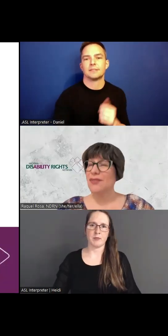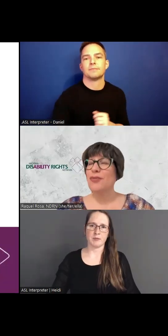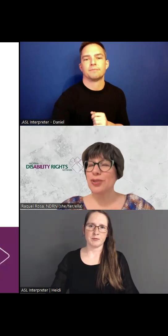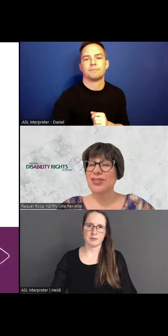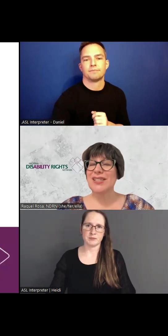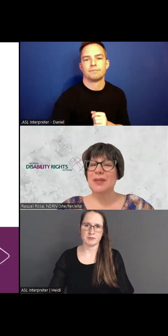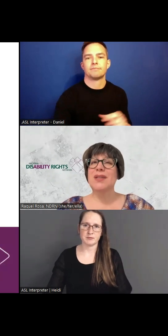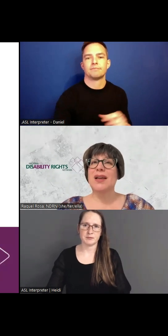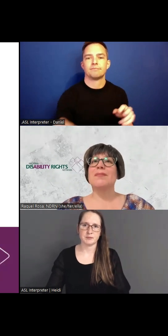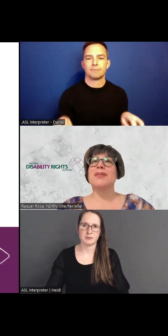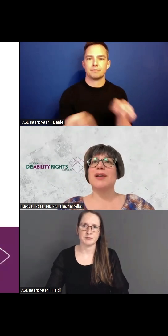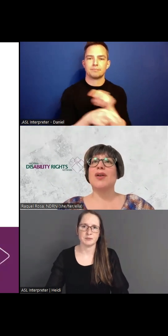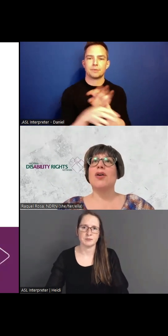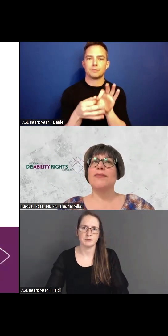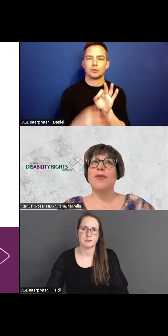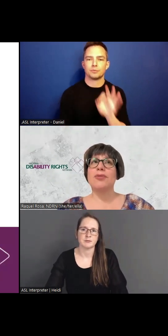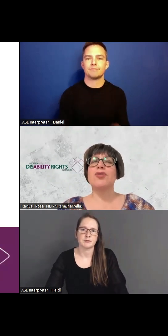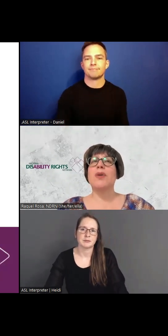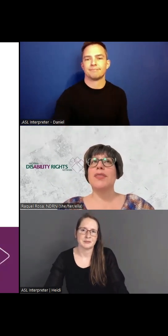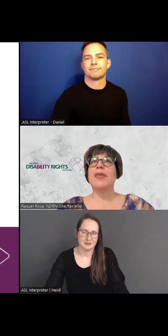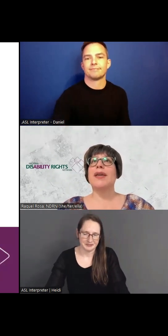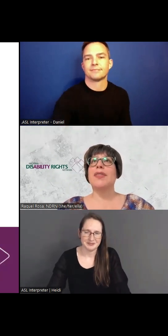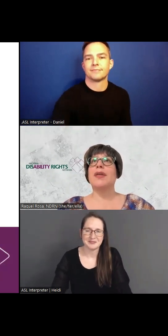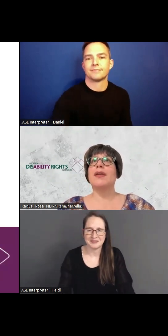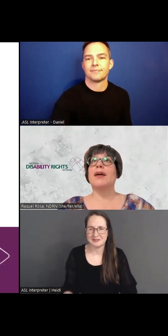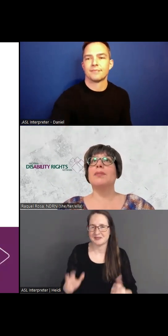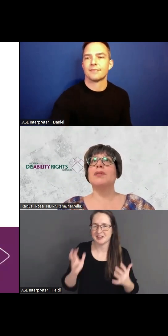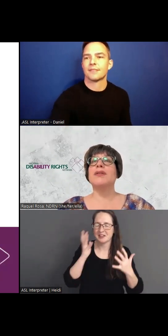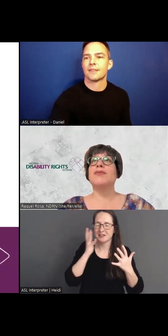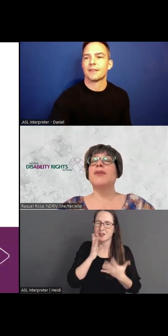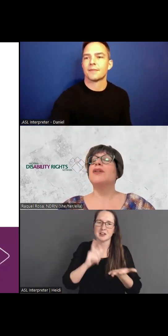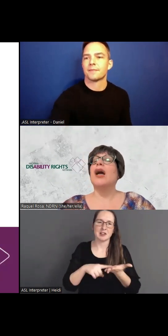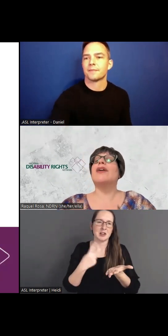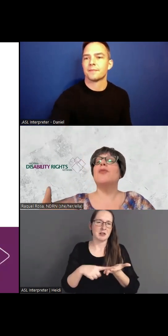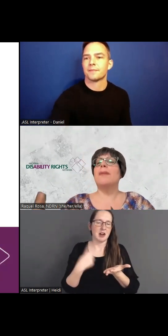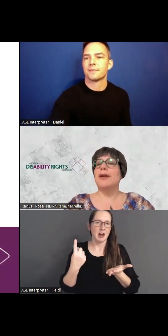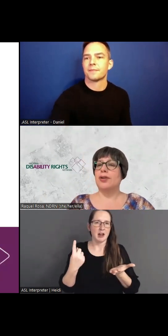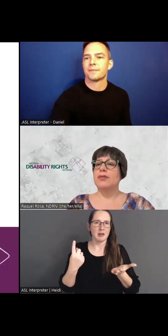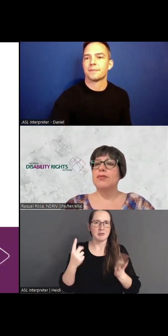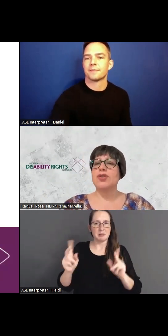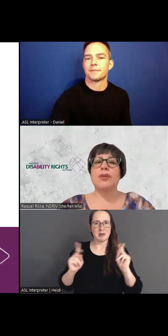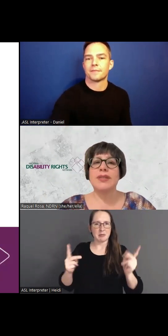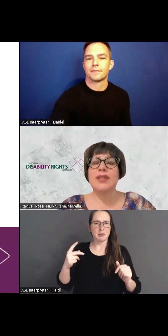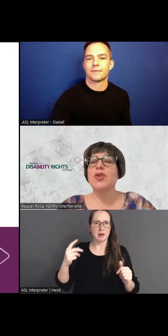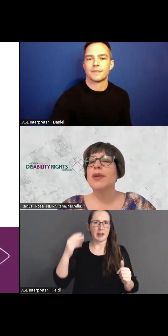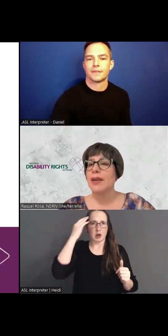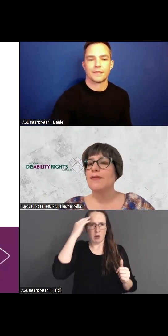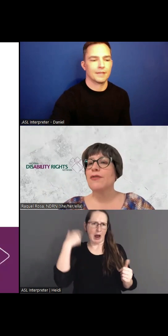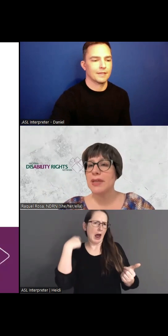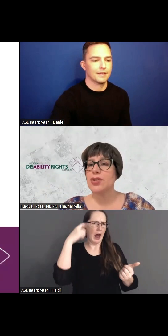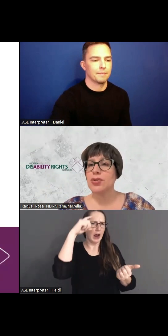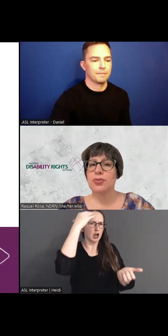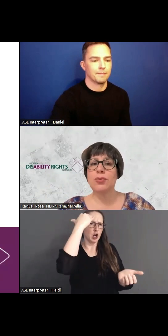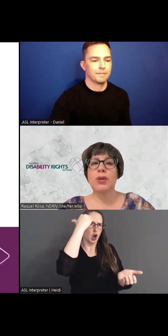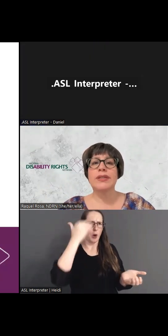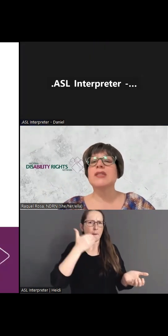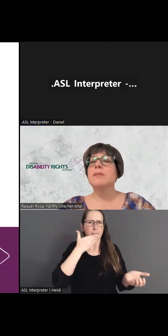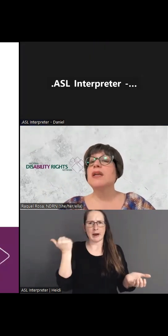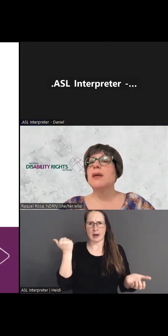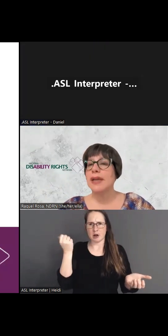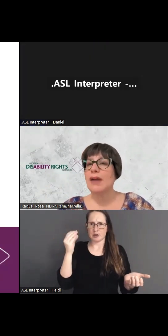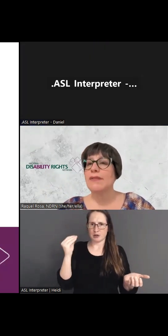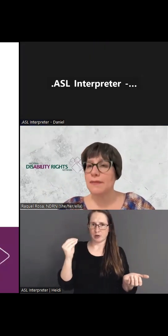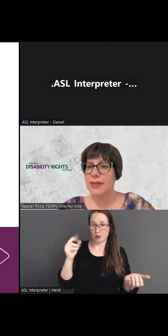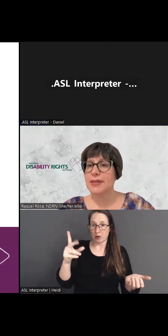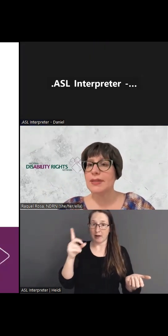And unfortunately, sometimes there are folks who I think believe I know better. So it's okay for me to